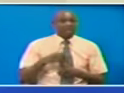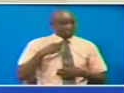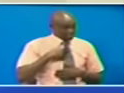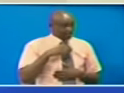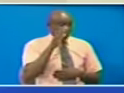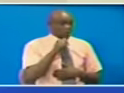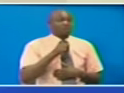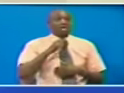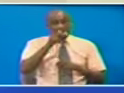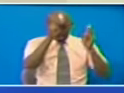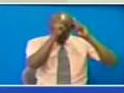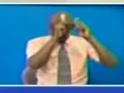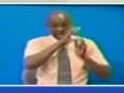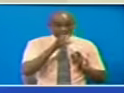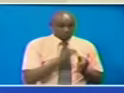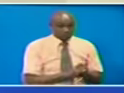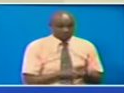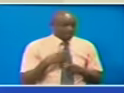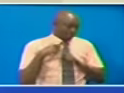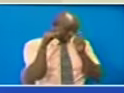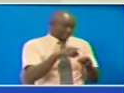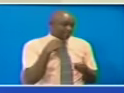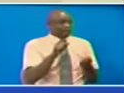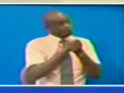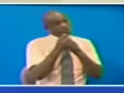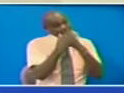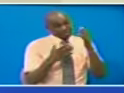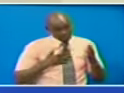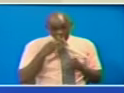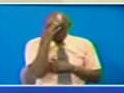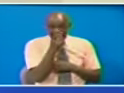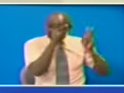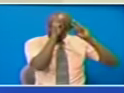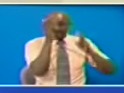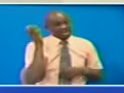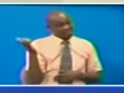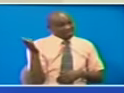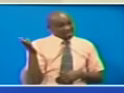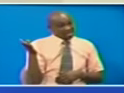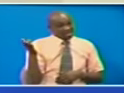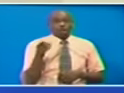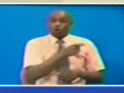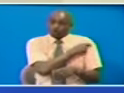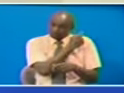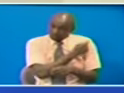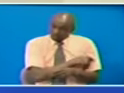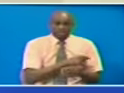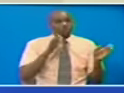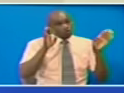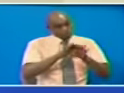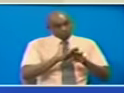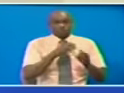Kakamega County. Nimekuja kufanya dialysis huku kwa sababu Kakamega hospitali imefungwa,